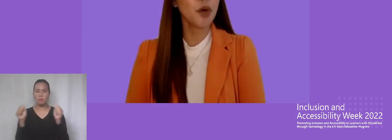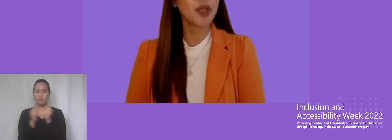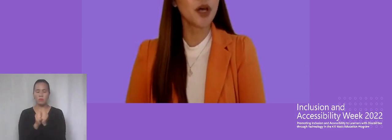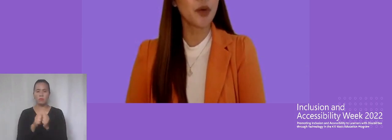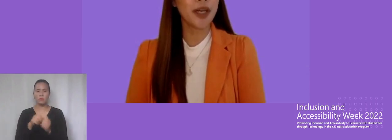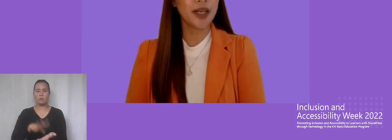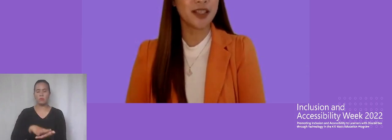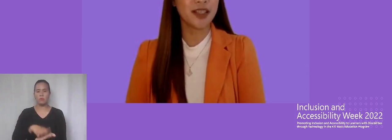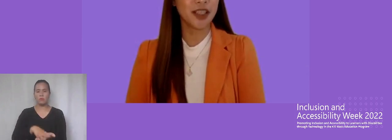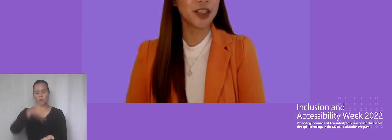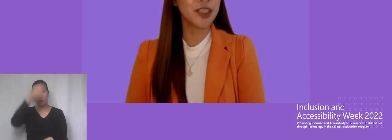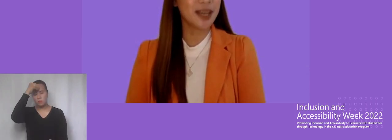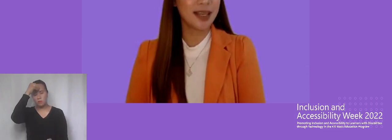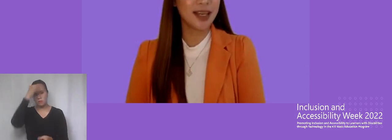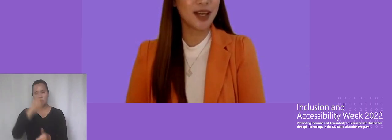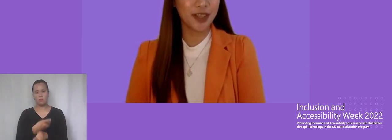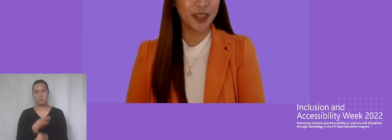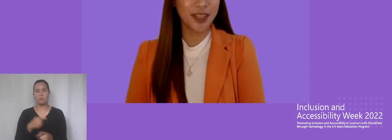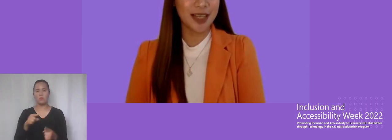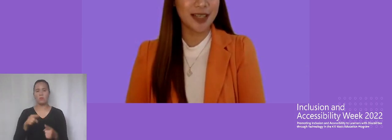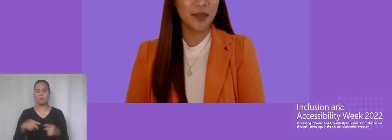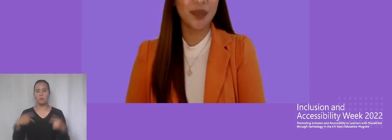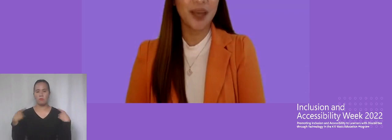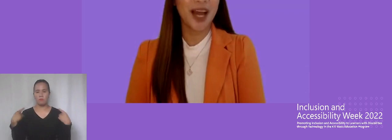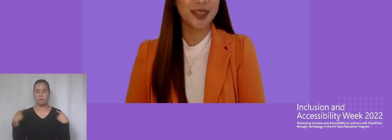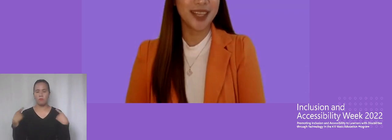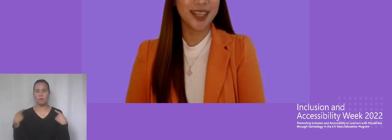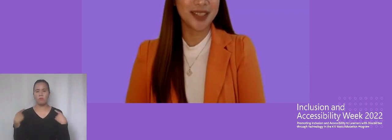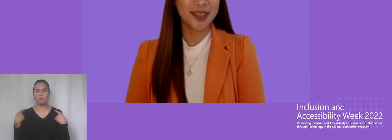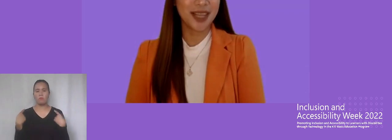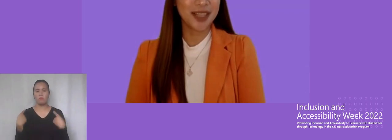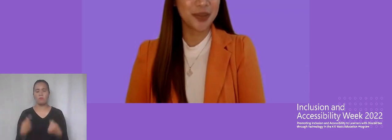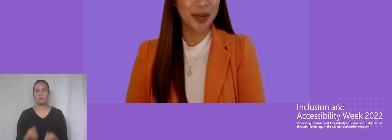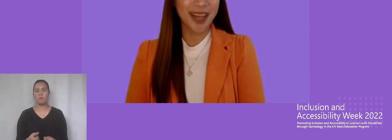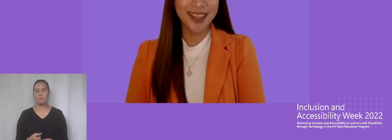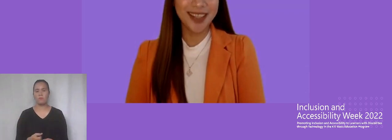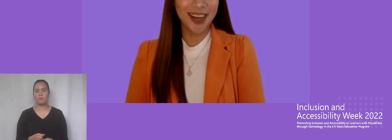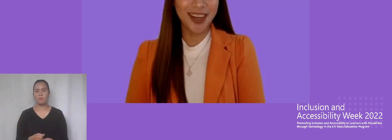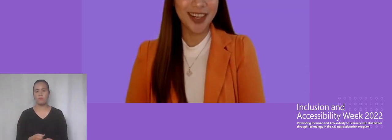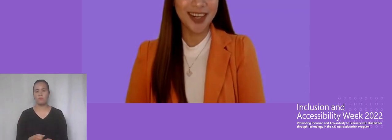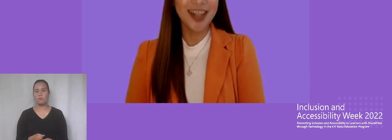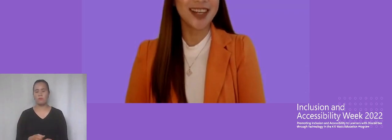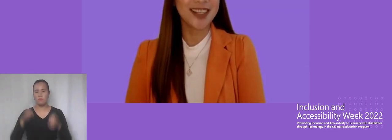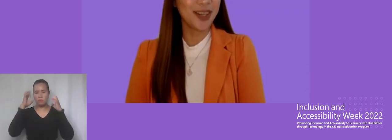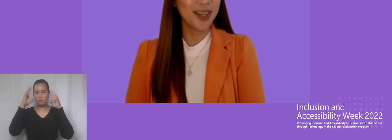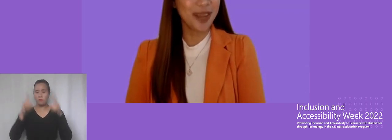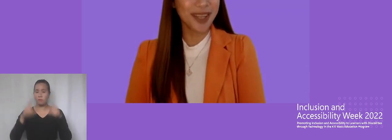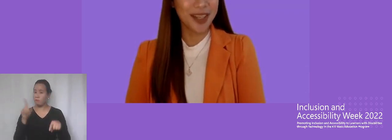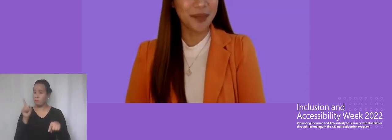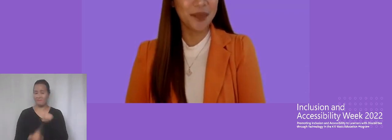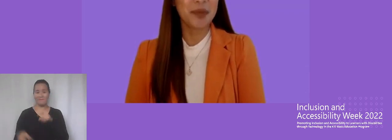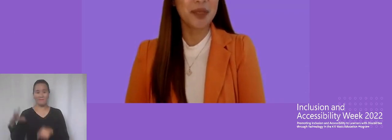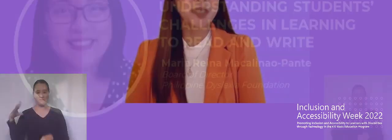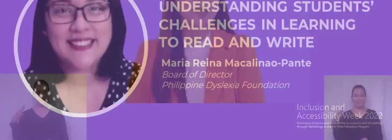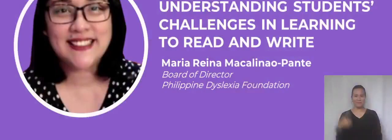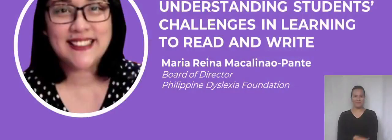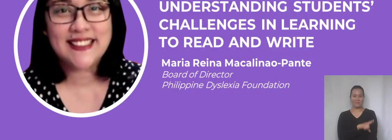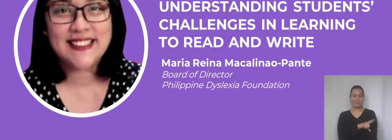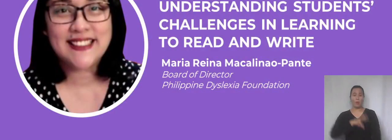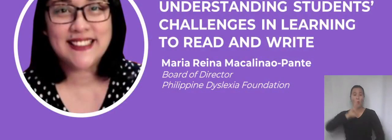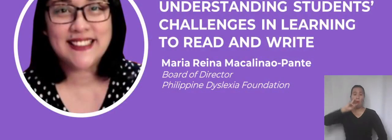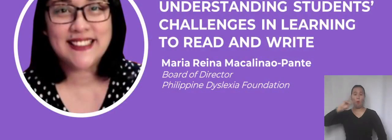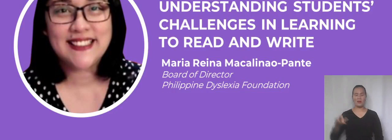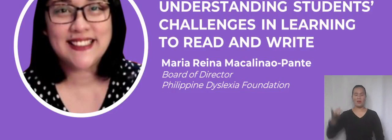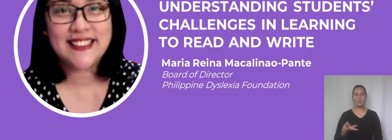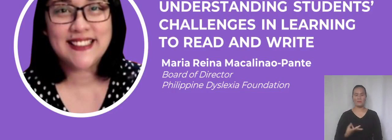promote awareness and understanding of their needs. I won't let you wait any longer. Let us all welcome Ms. Maria